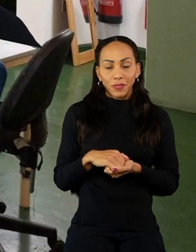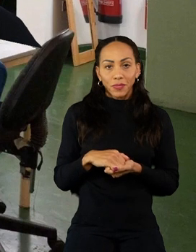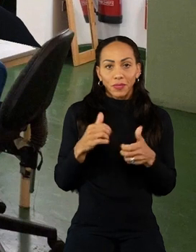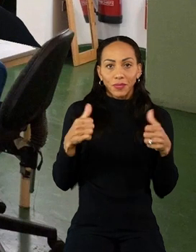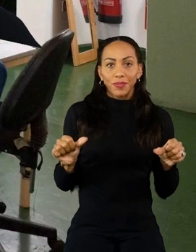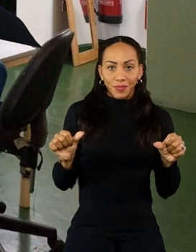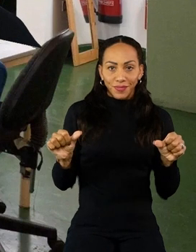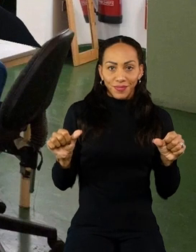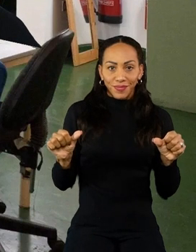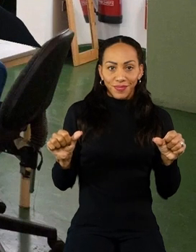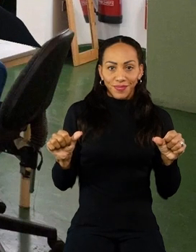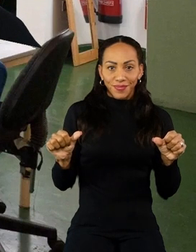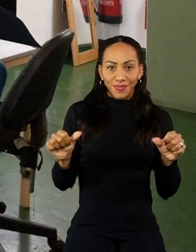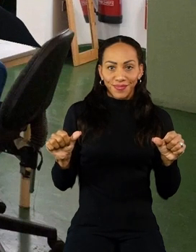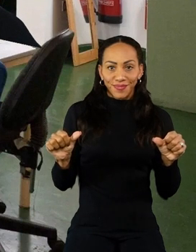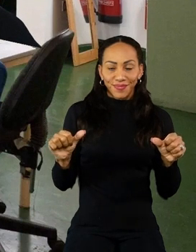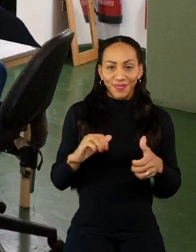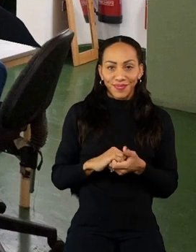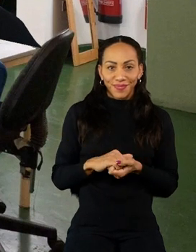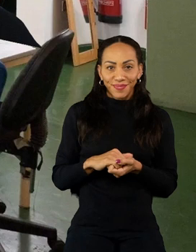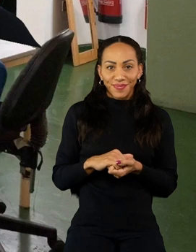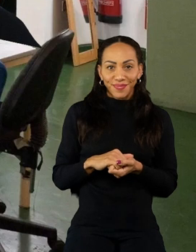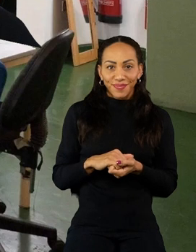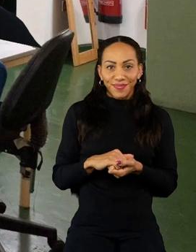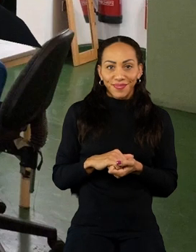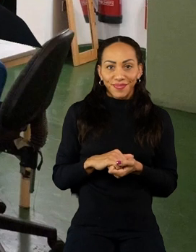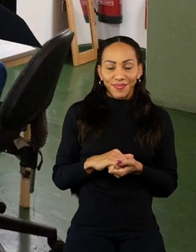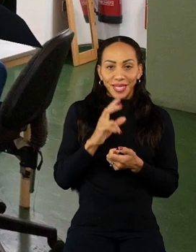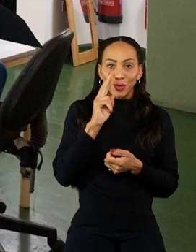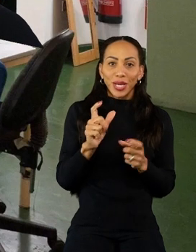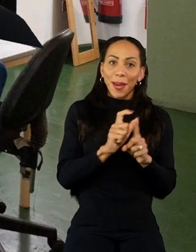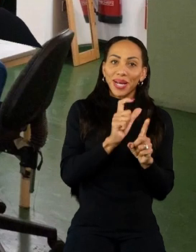Great. Okay. There we are.